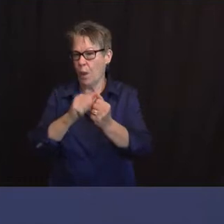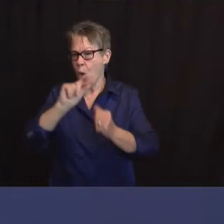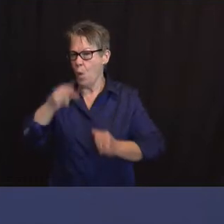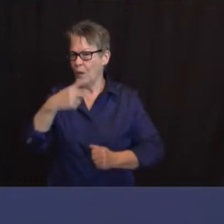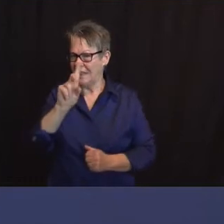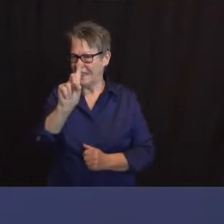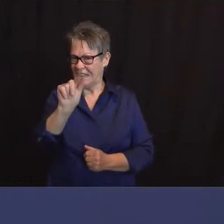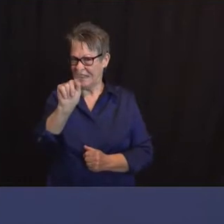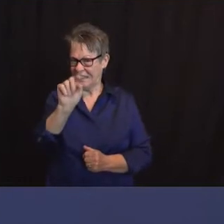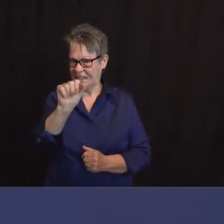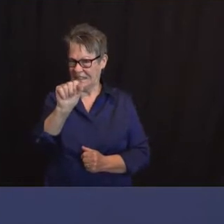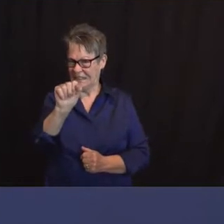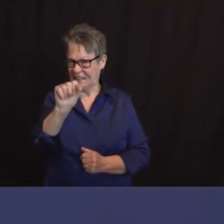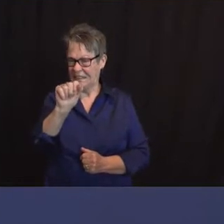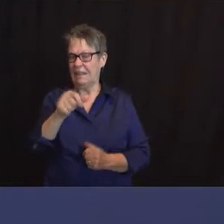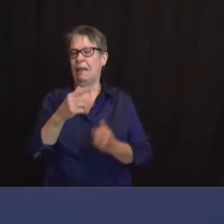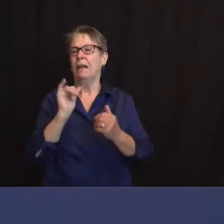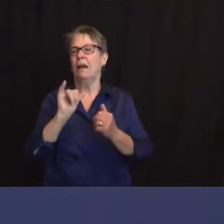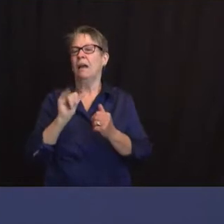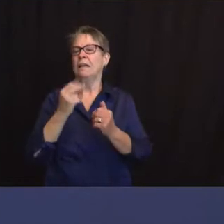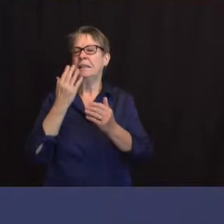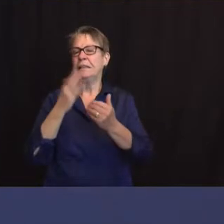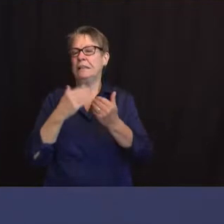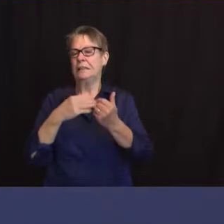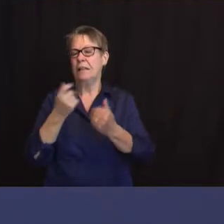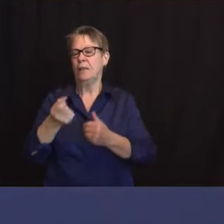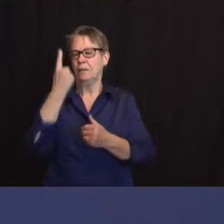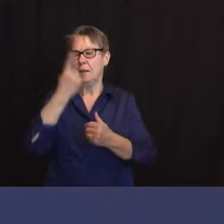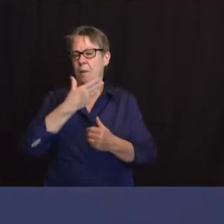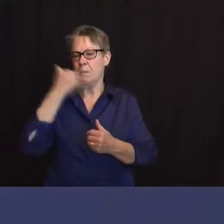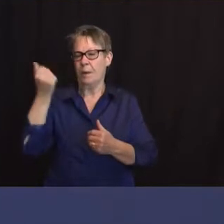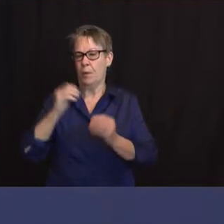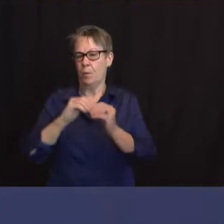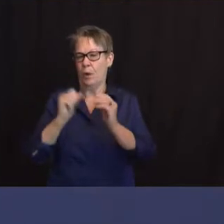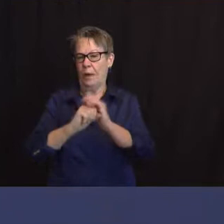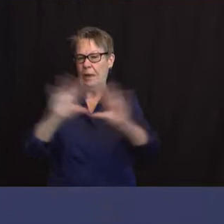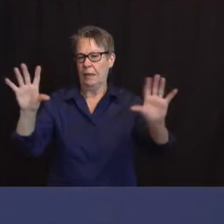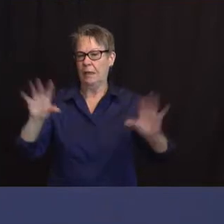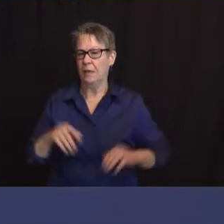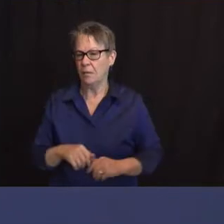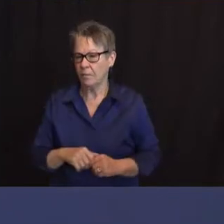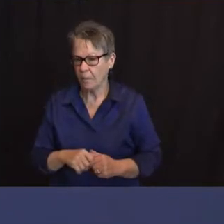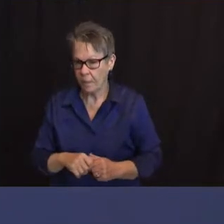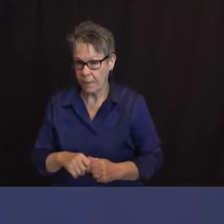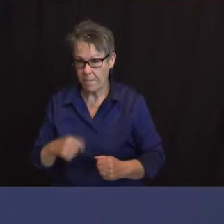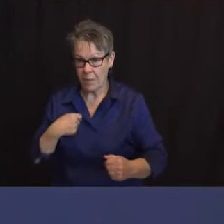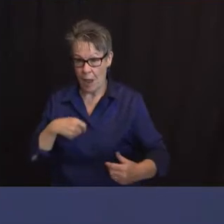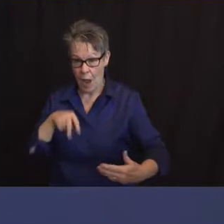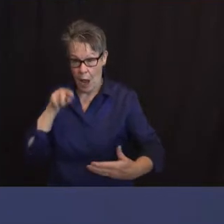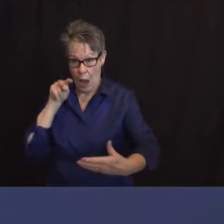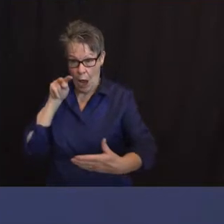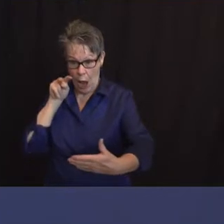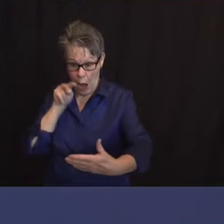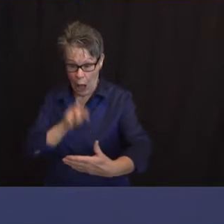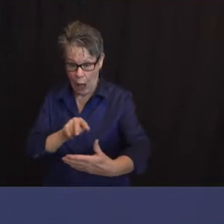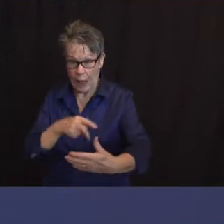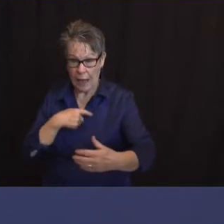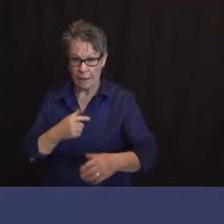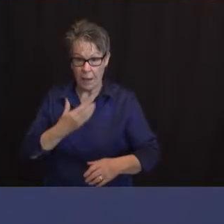concern. Therefore, I get back to the best. So in other words, I look at the best case, the worst case. Neither of them are remotely close. I'll just